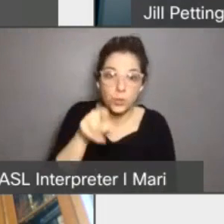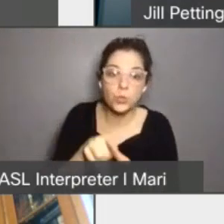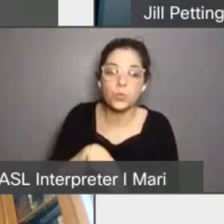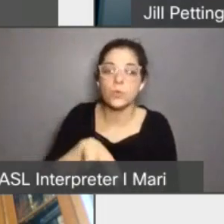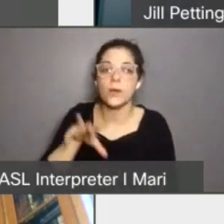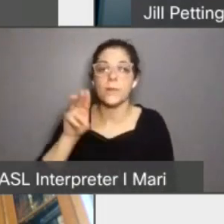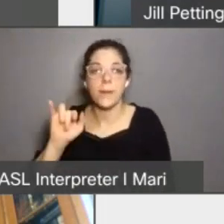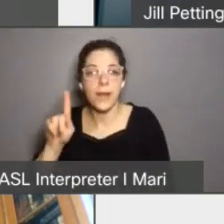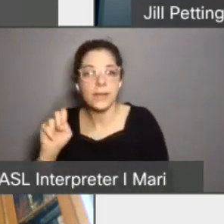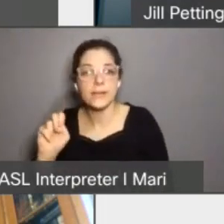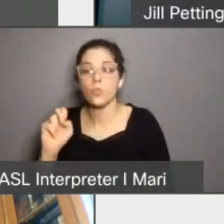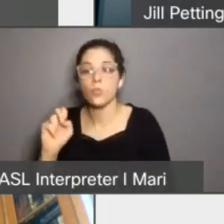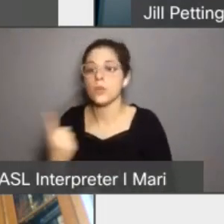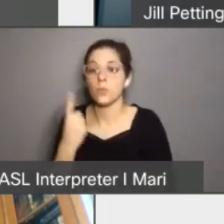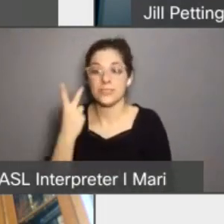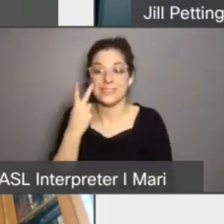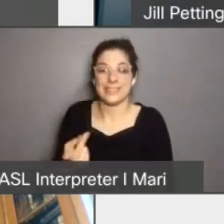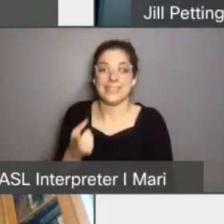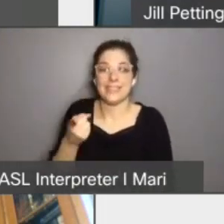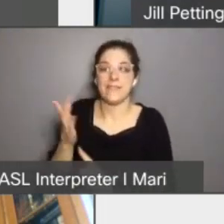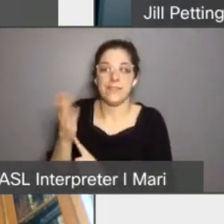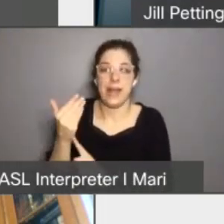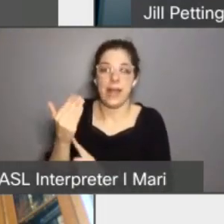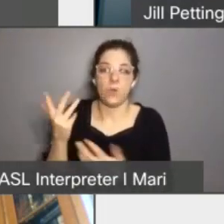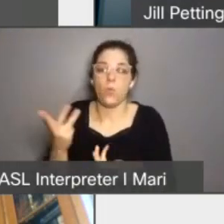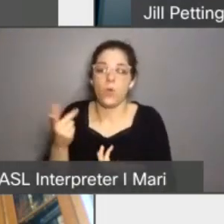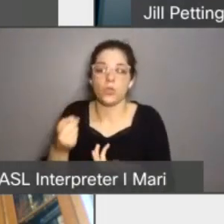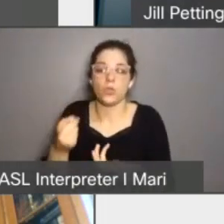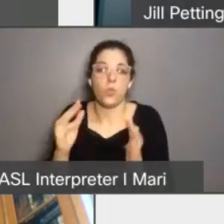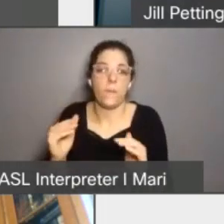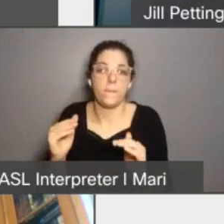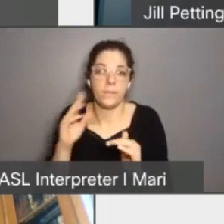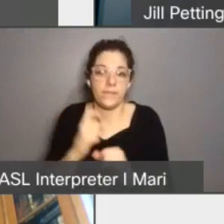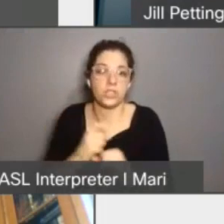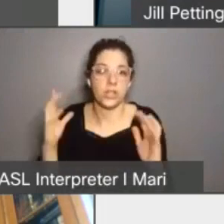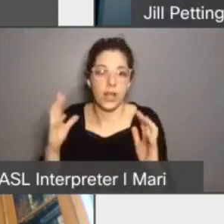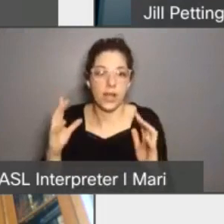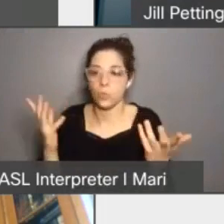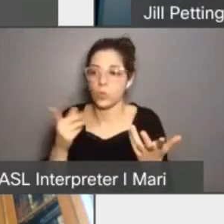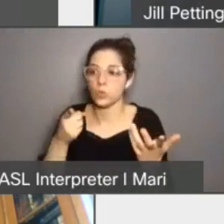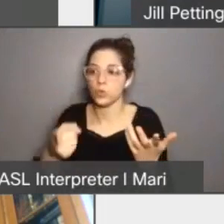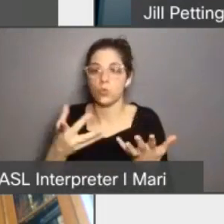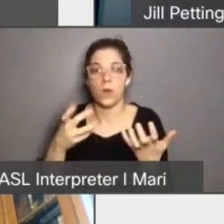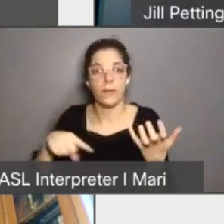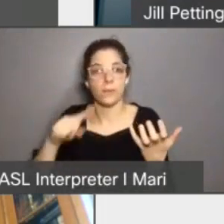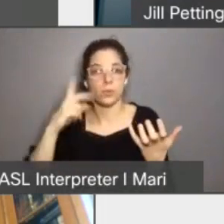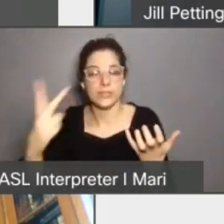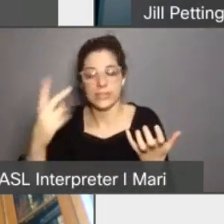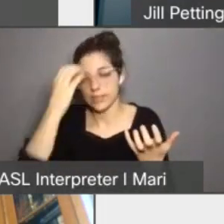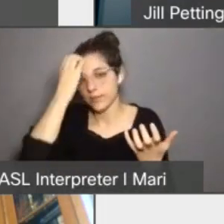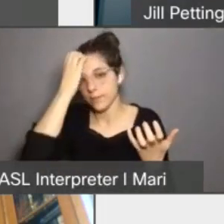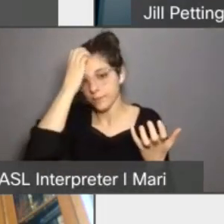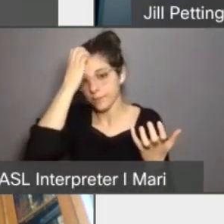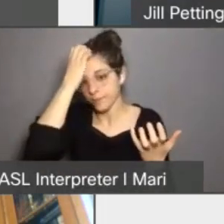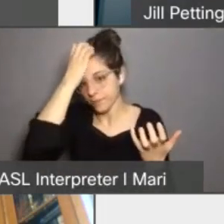when someone sees this flag, what do you hope they visualize? What do you want them to see in this flag? And